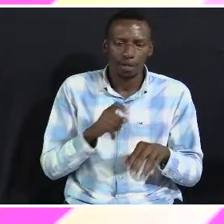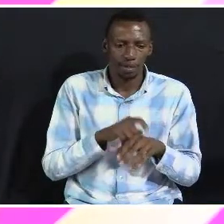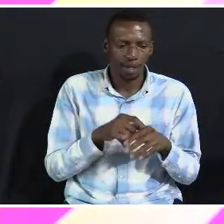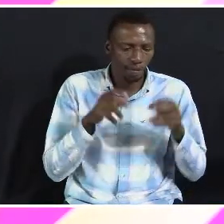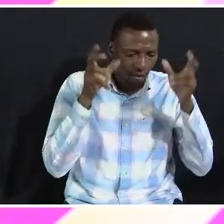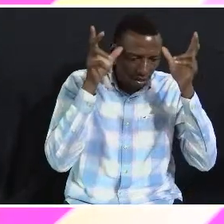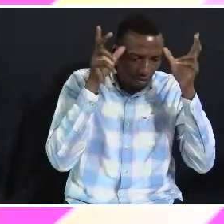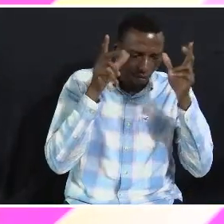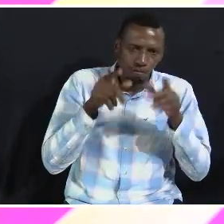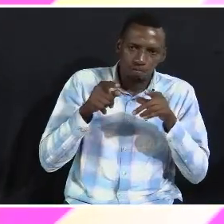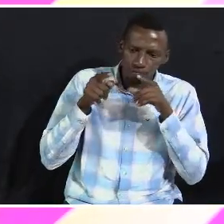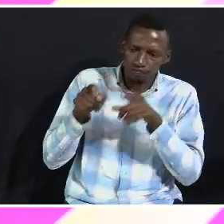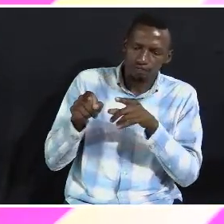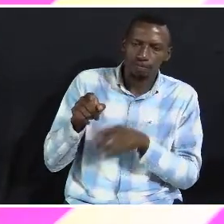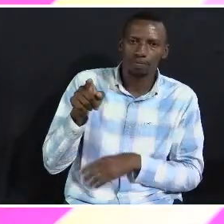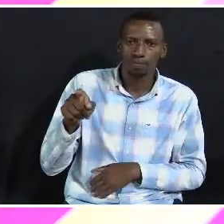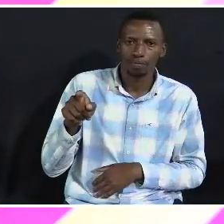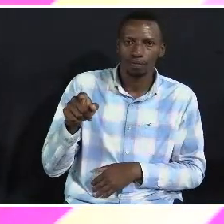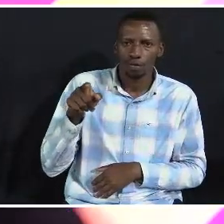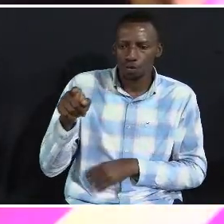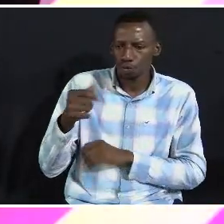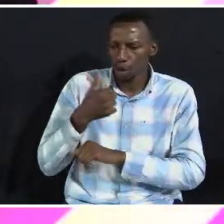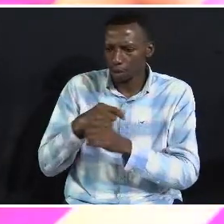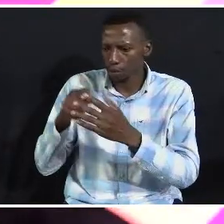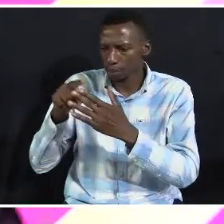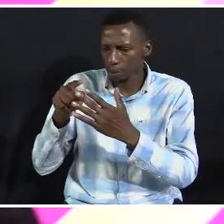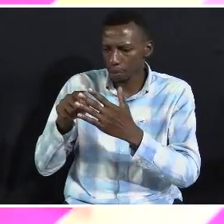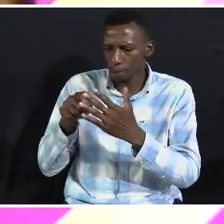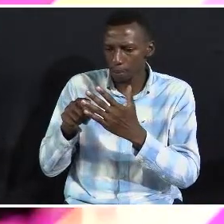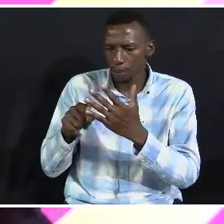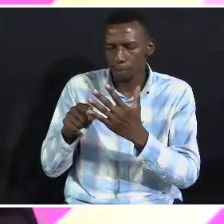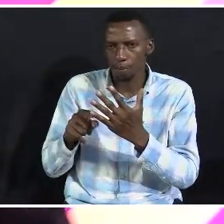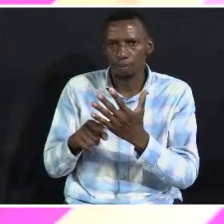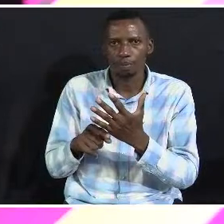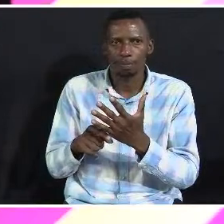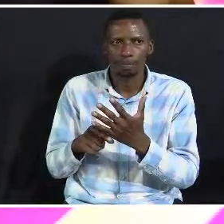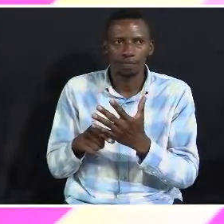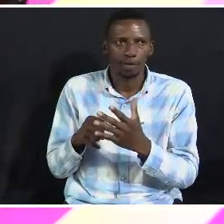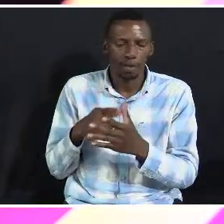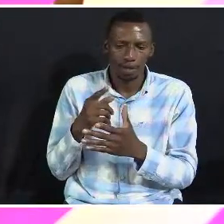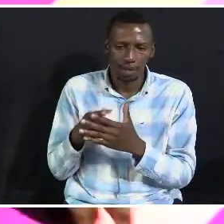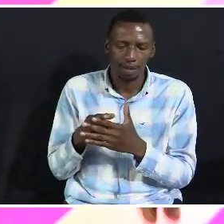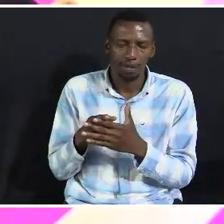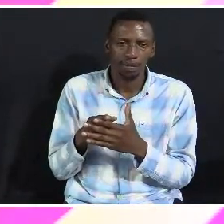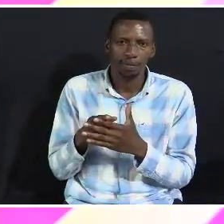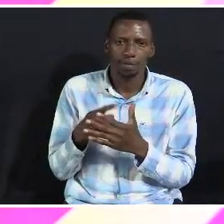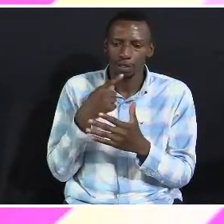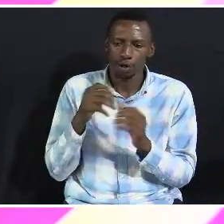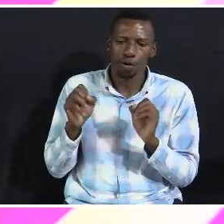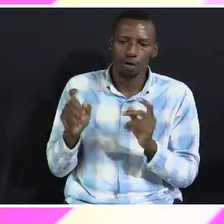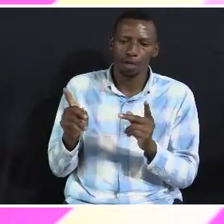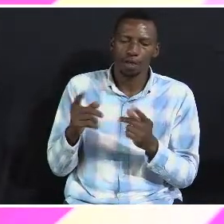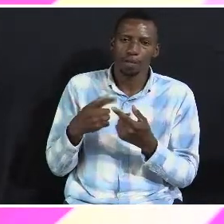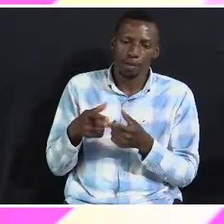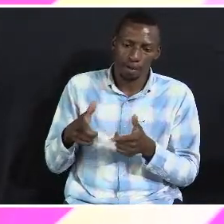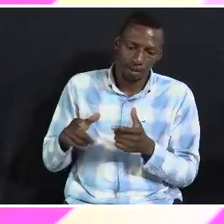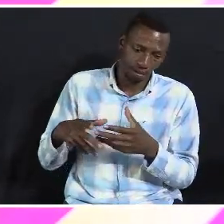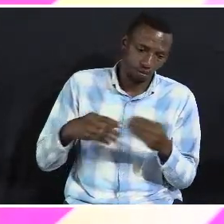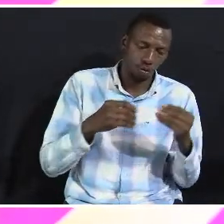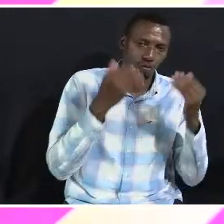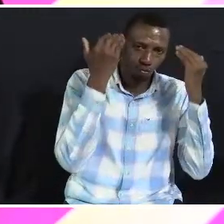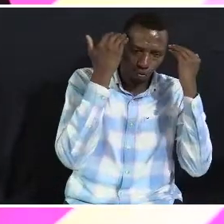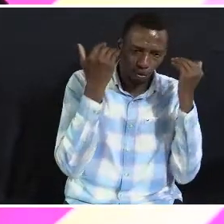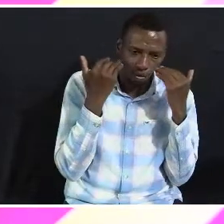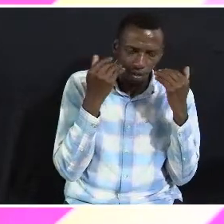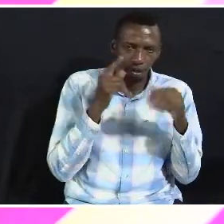you that you have done this sin, you have done this thing, you are going to die, tell him it's okay, I have done it, but let us go to court. In